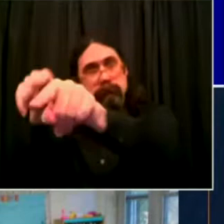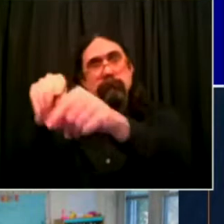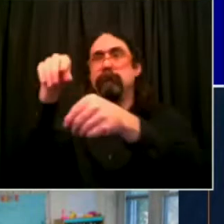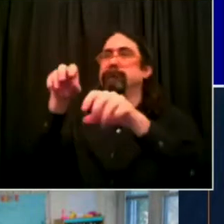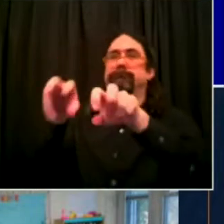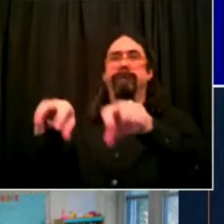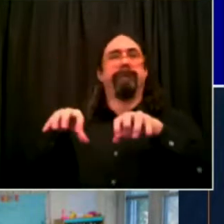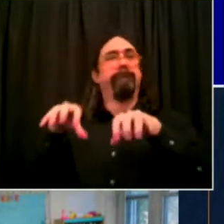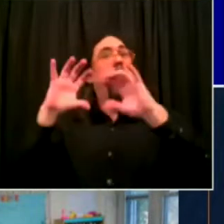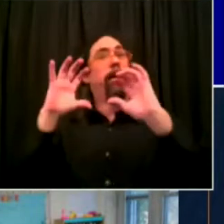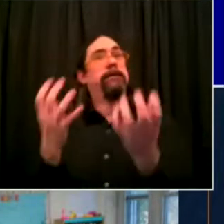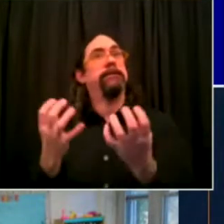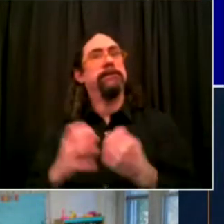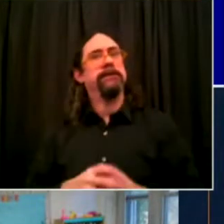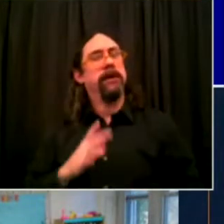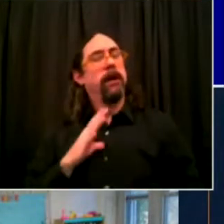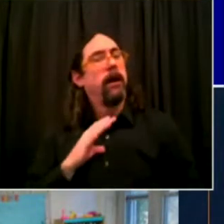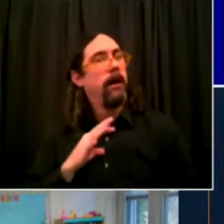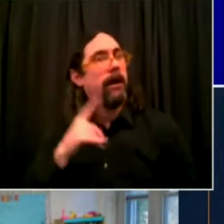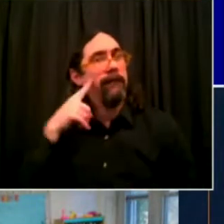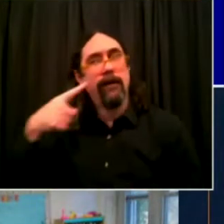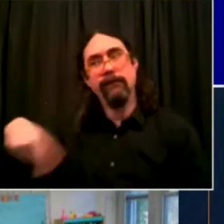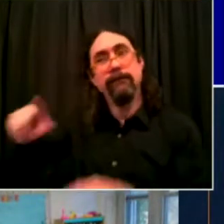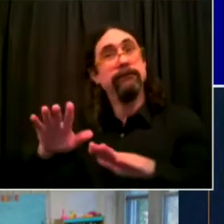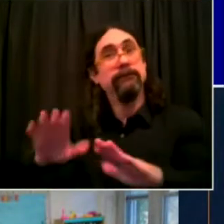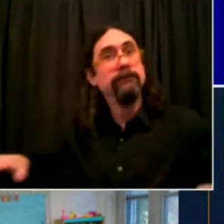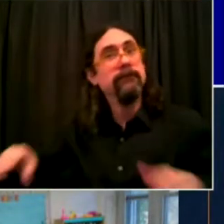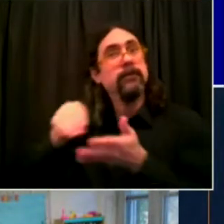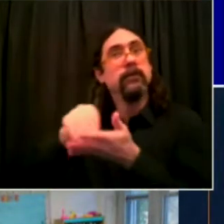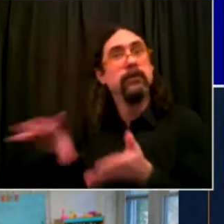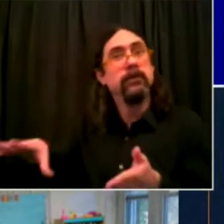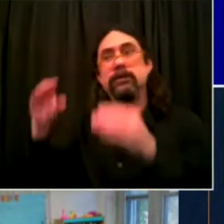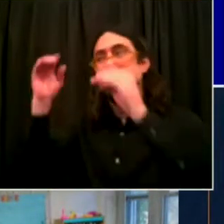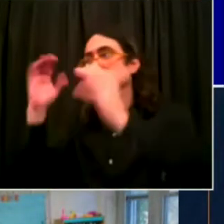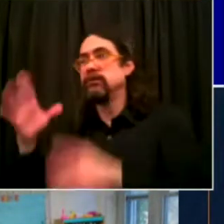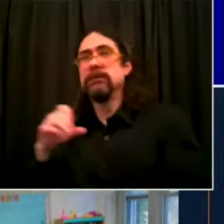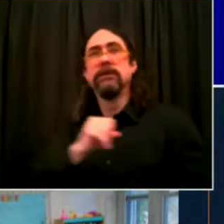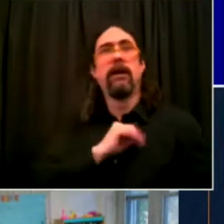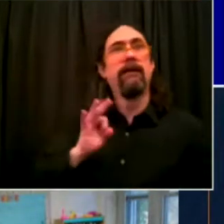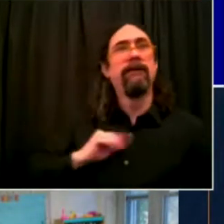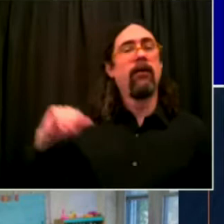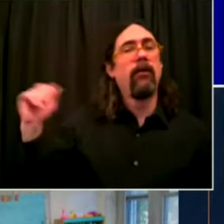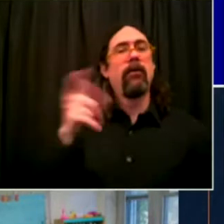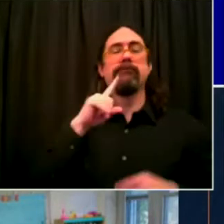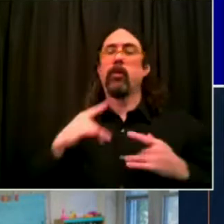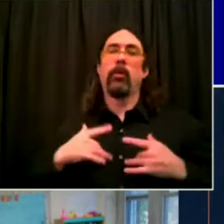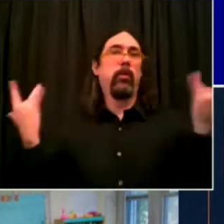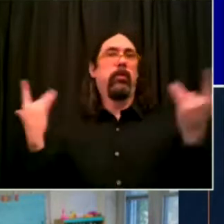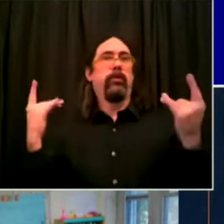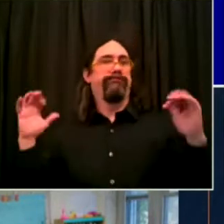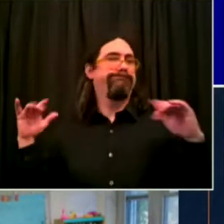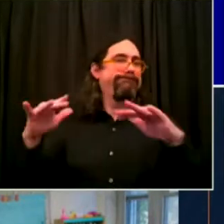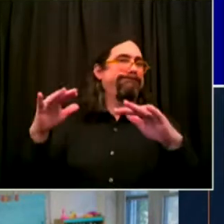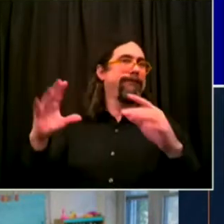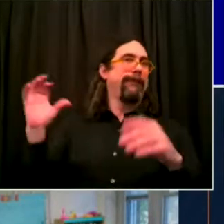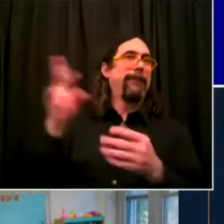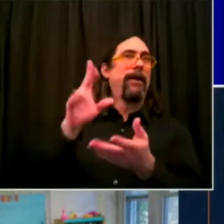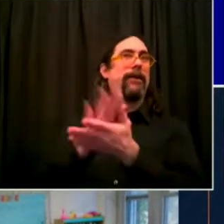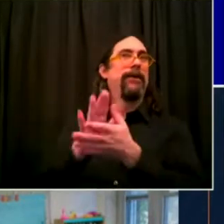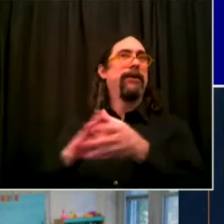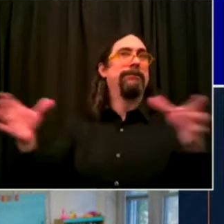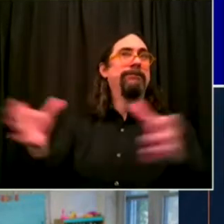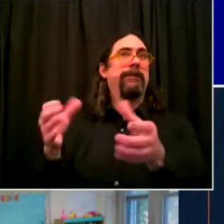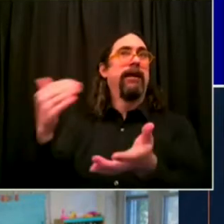and then in-person education for kids at the middle grades, grade 6 to 8, up and running Thursday, February